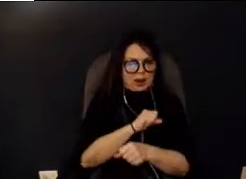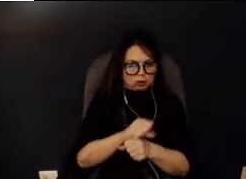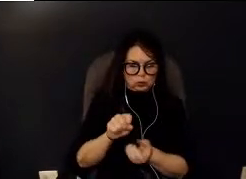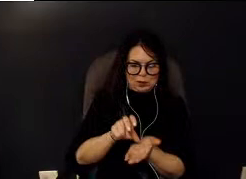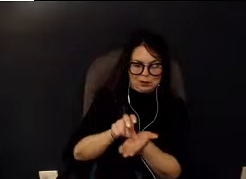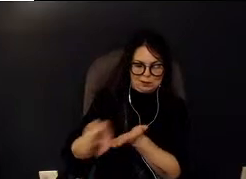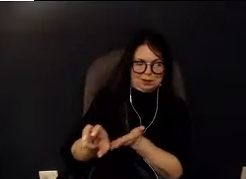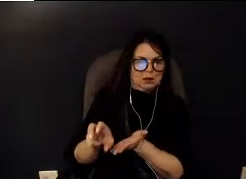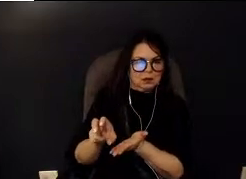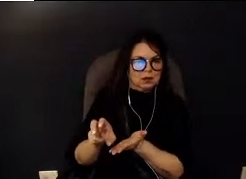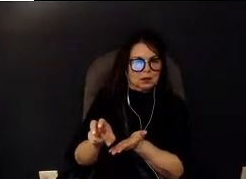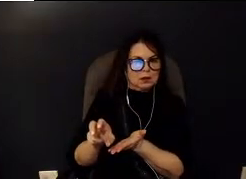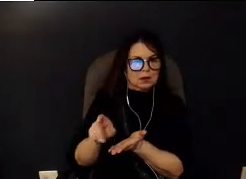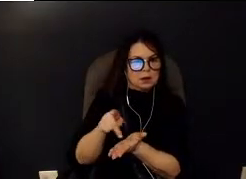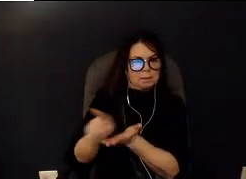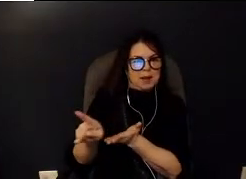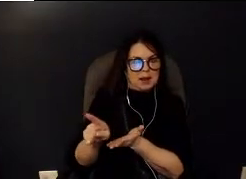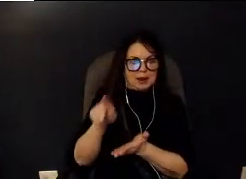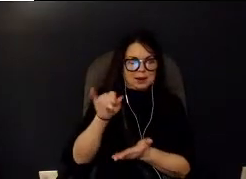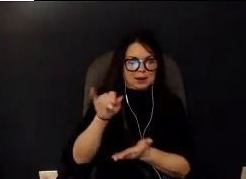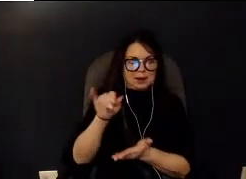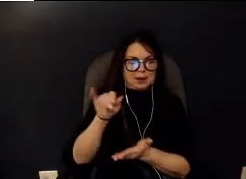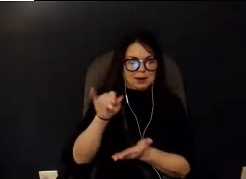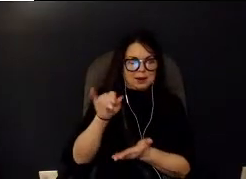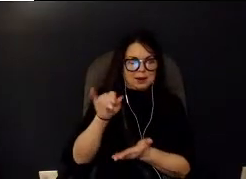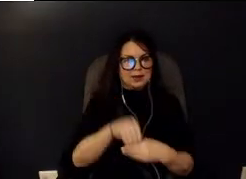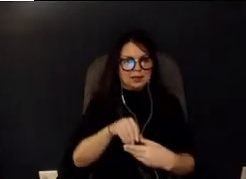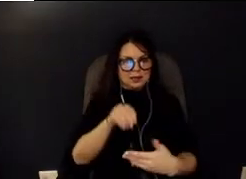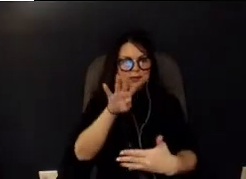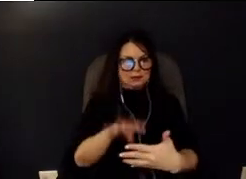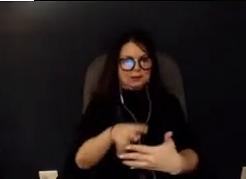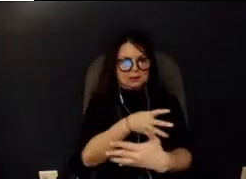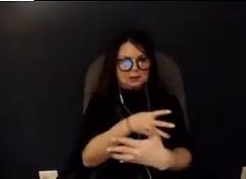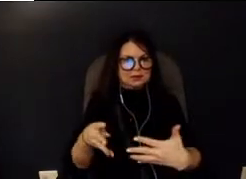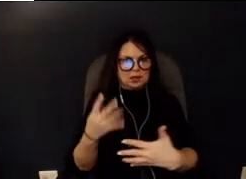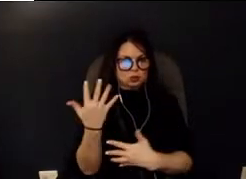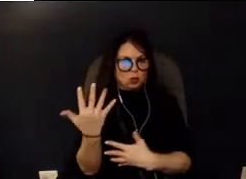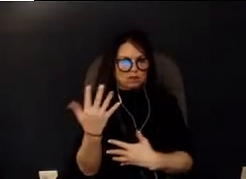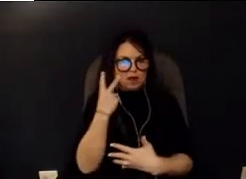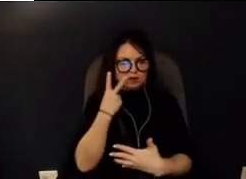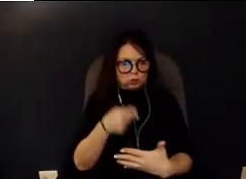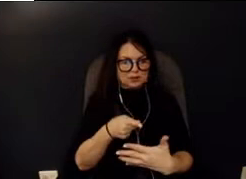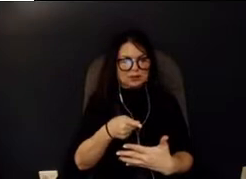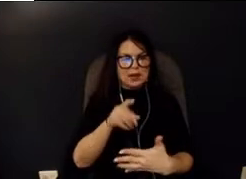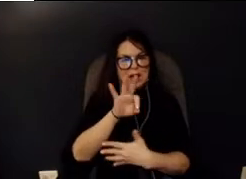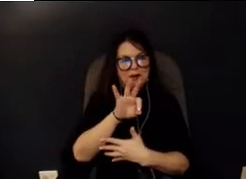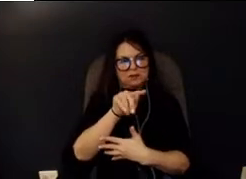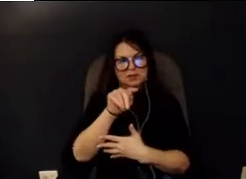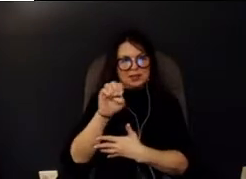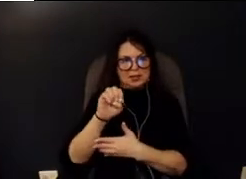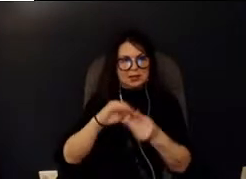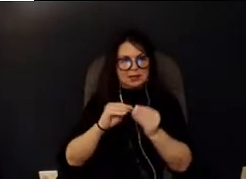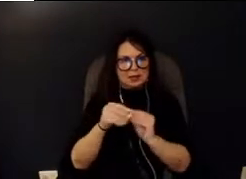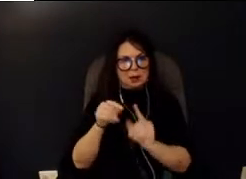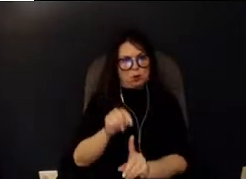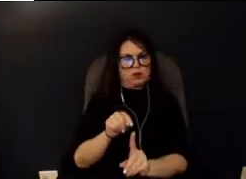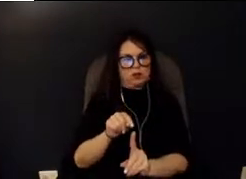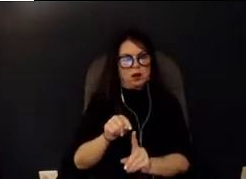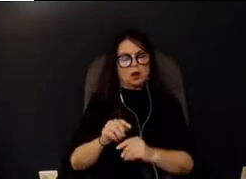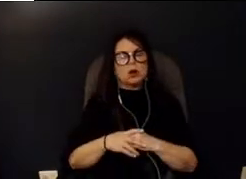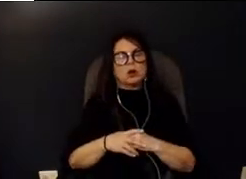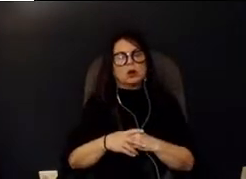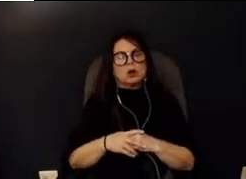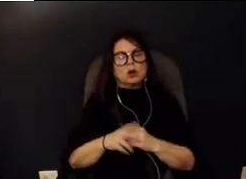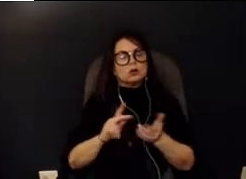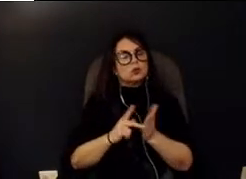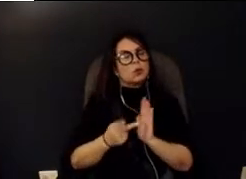Schedule 5 as the number of FTEs that are reflected. And so what we're effectively doing is we are